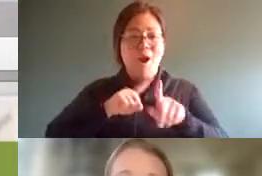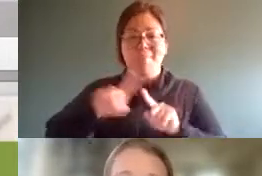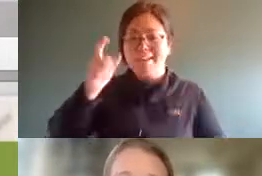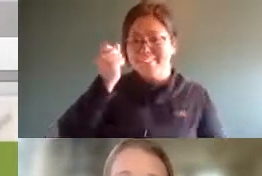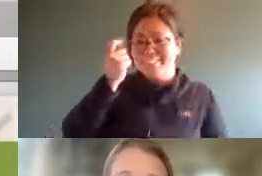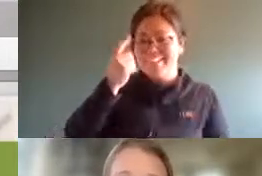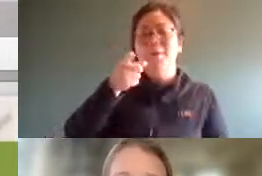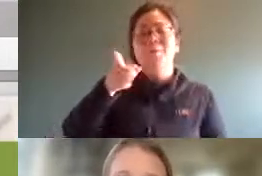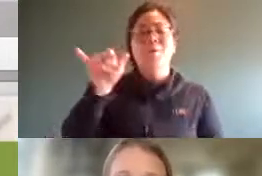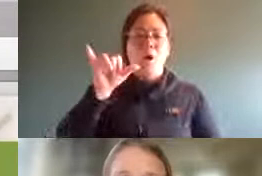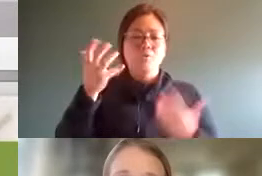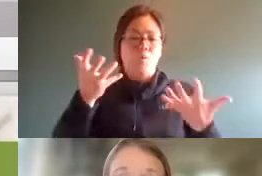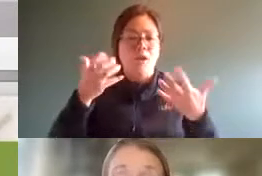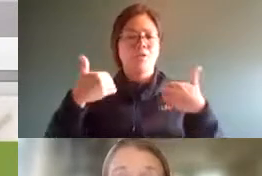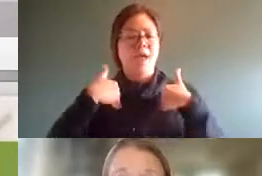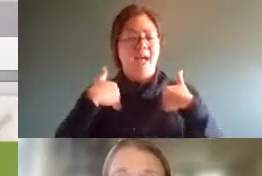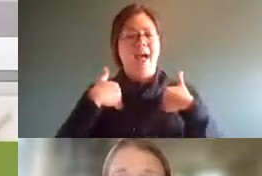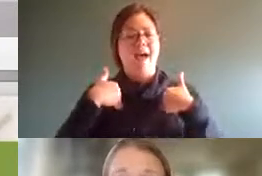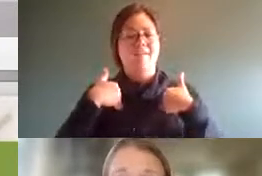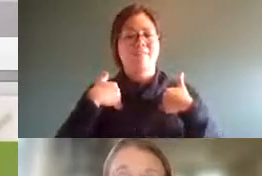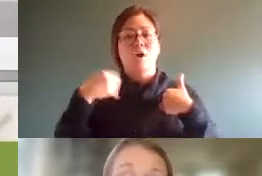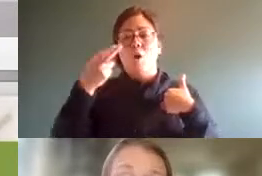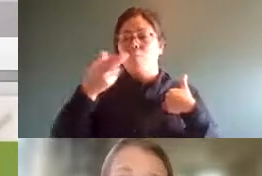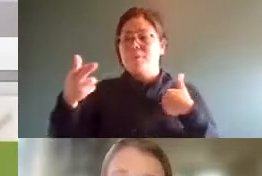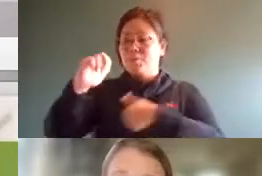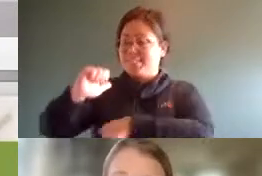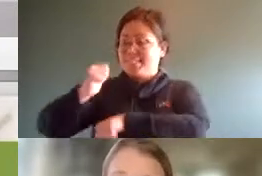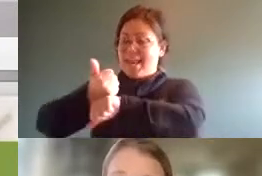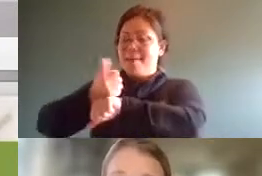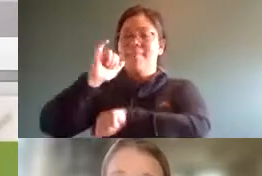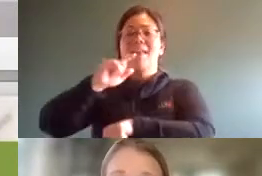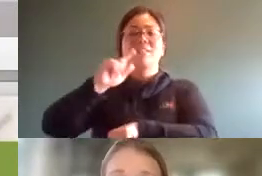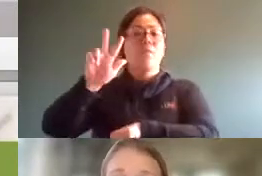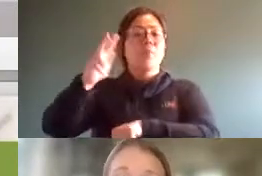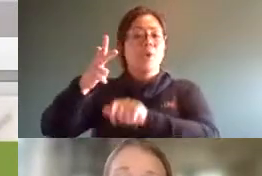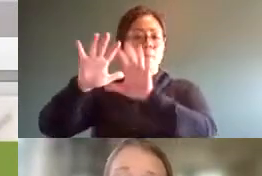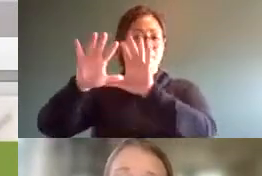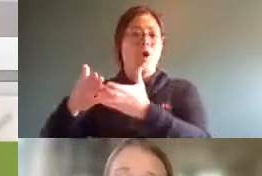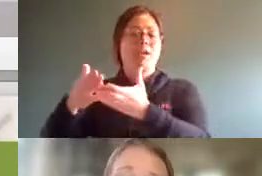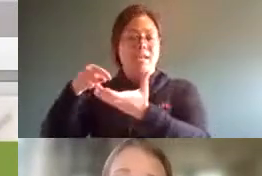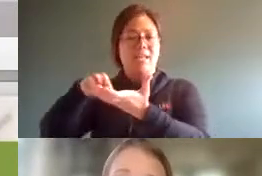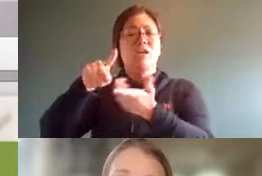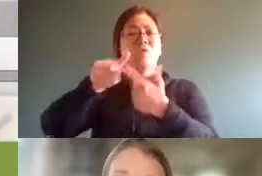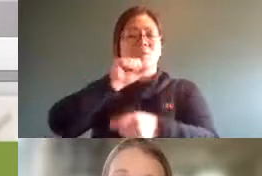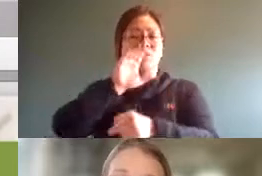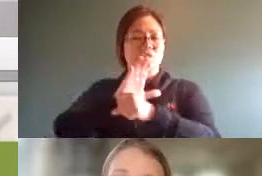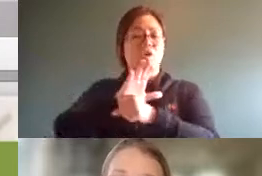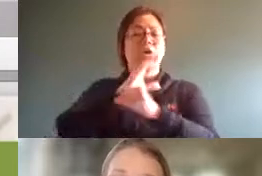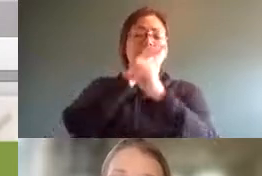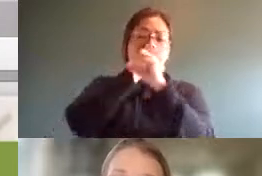to have a resource in place that's a third-party resource to ensure those